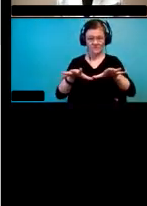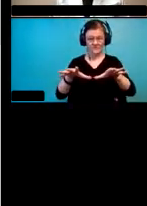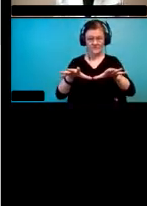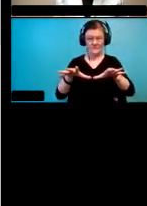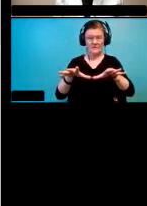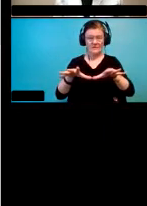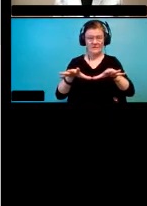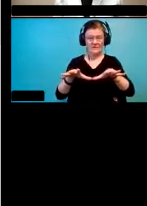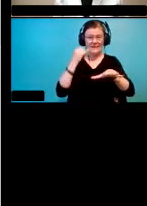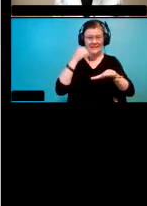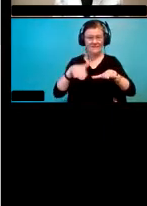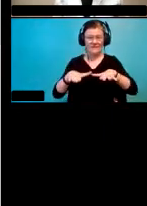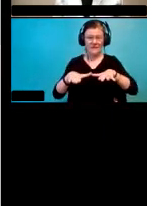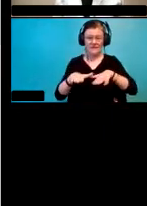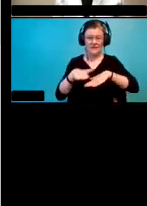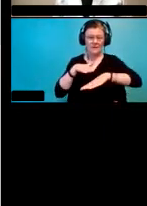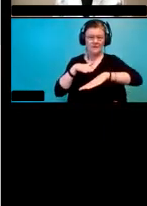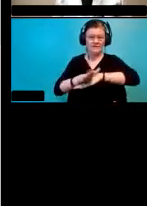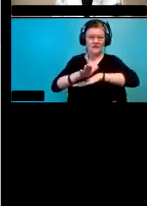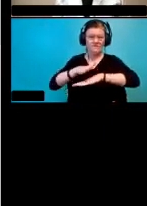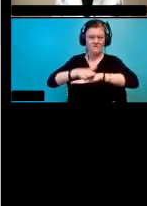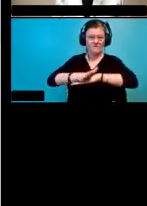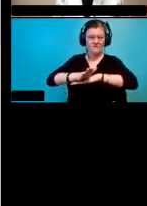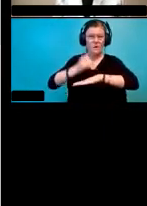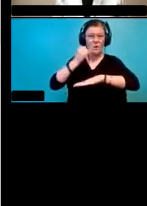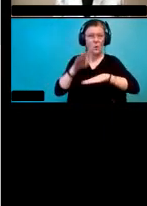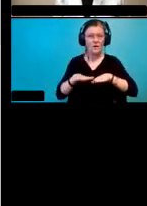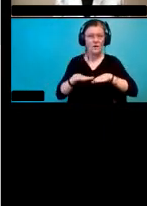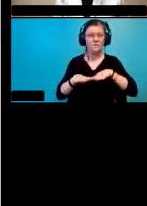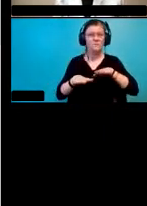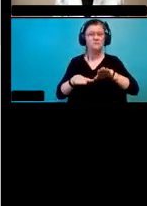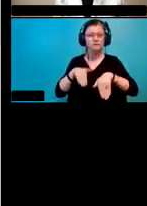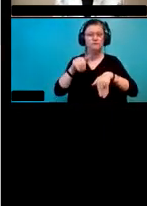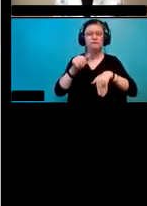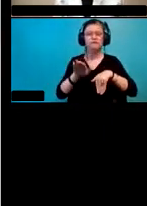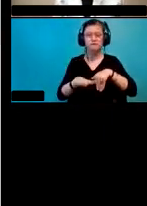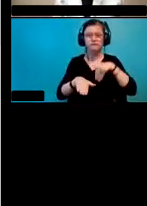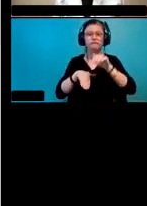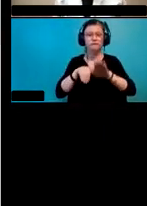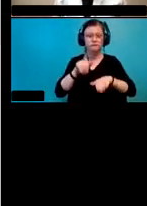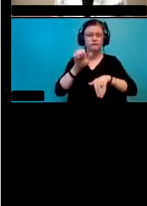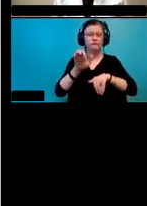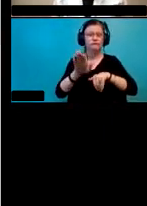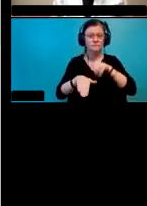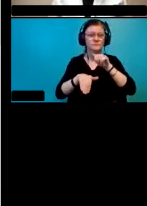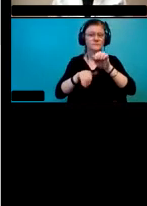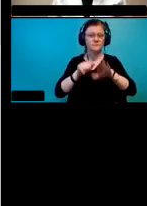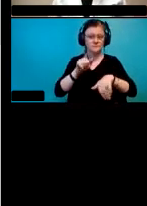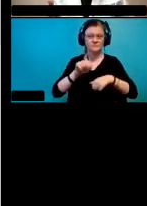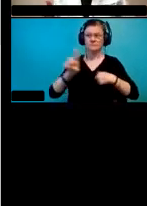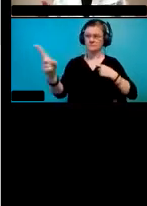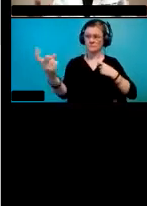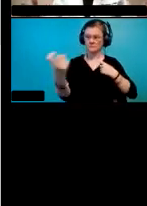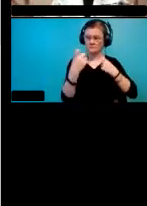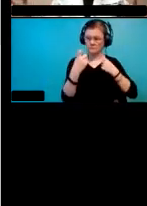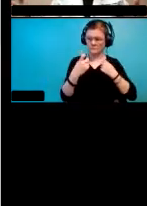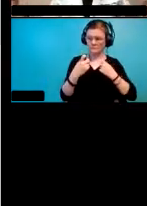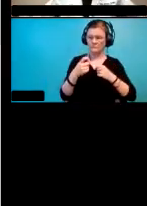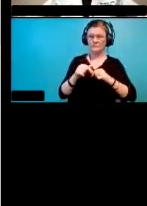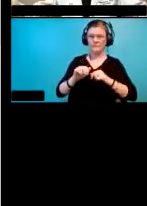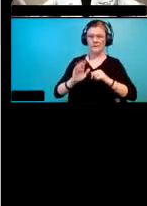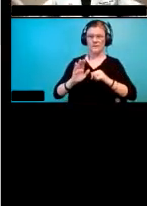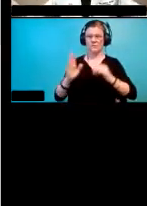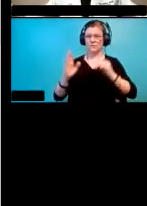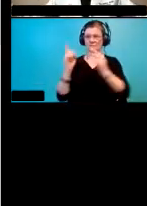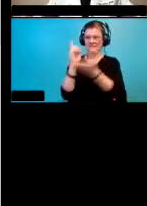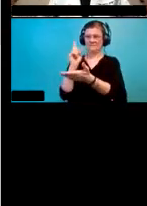they scuff at all or if they move fluently. When you come back in the room, we tend to give you a little push from side